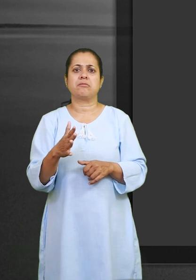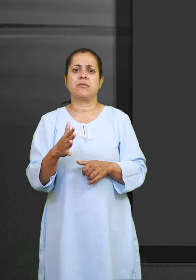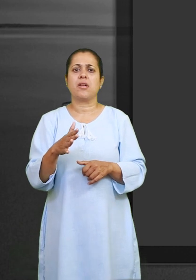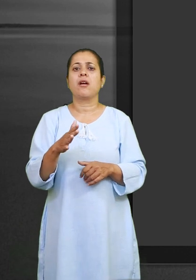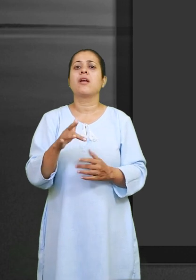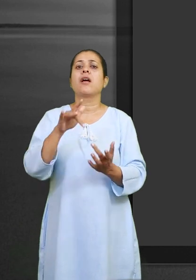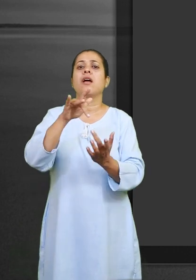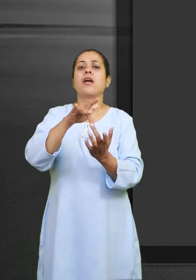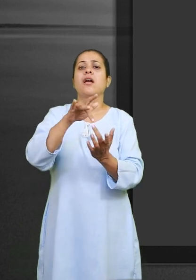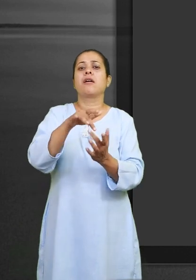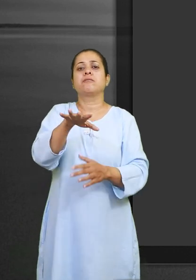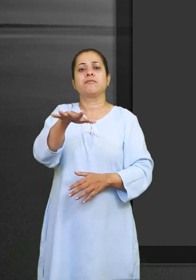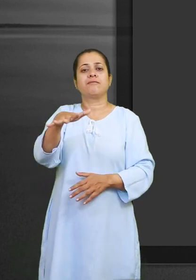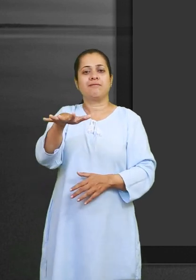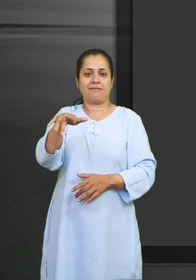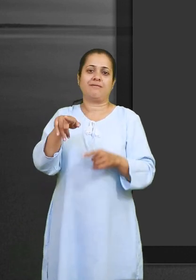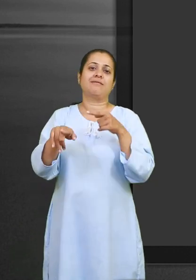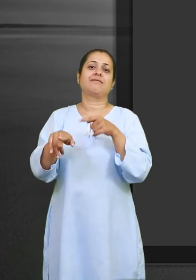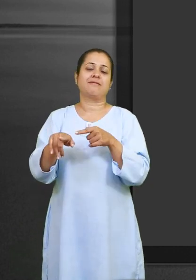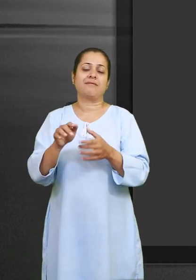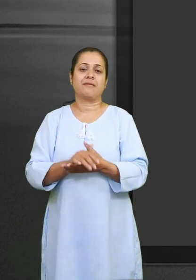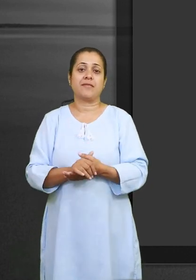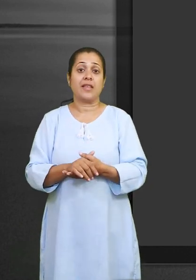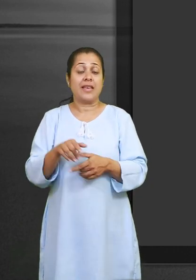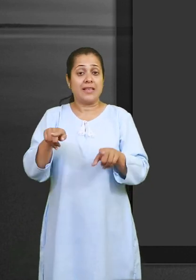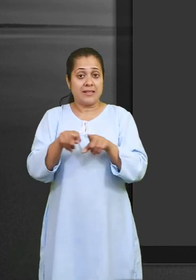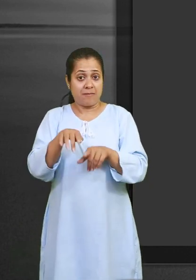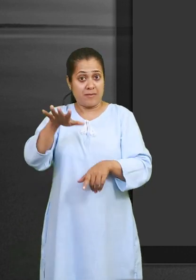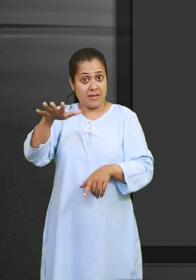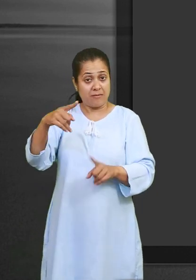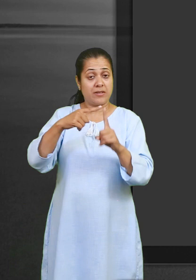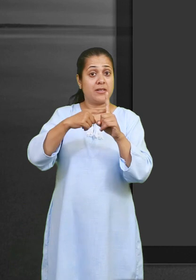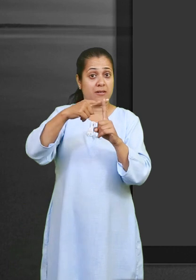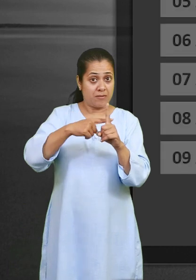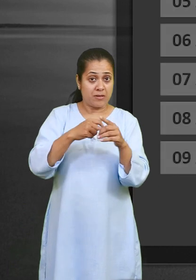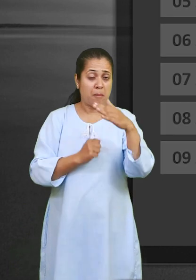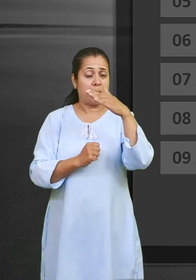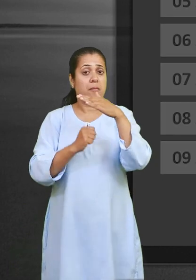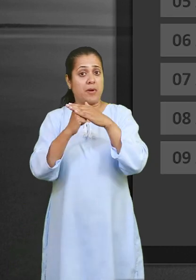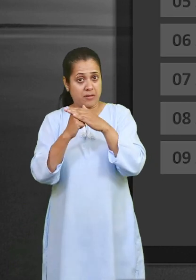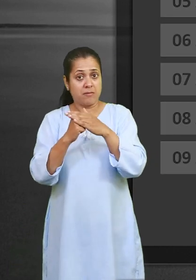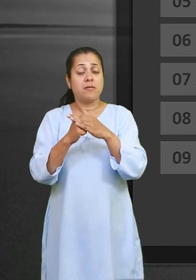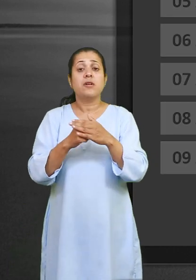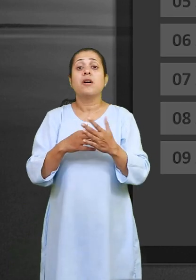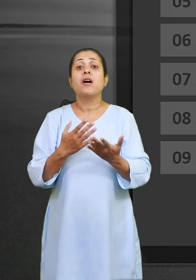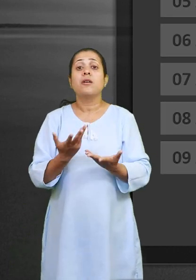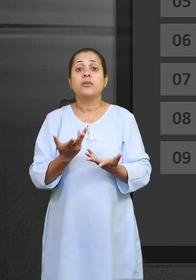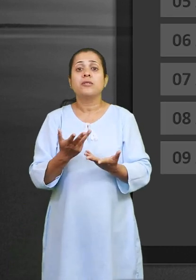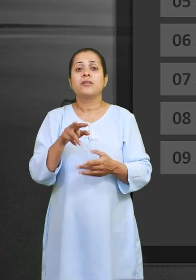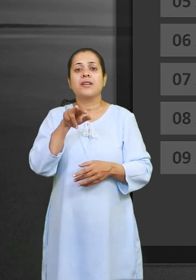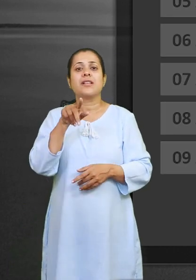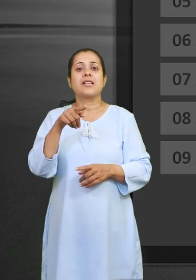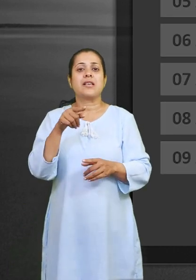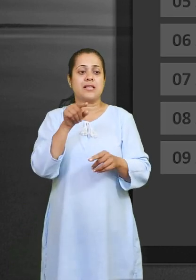extremely bad. Y'all are in the middle. So, an average of maximum temperature is what we mean